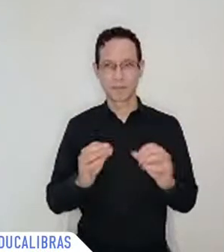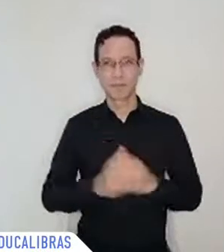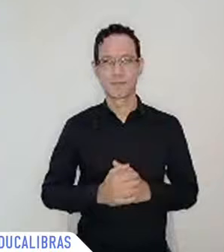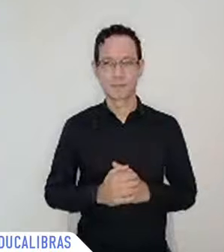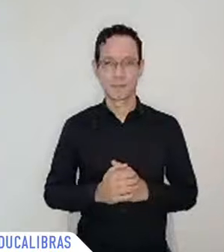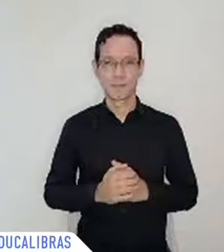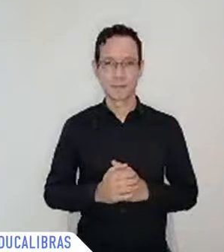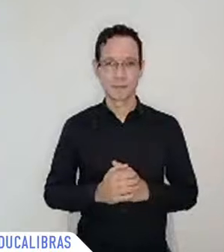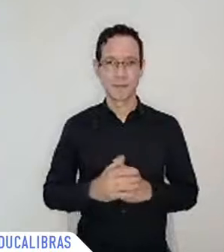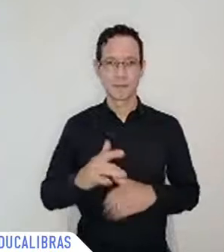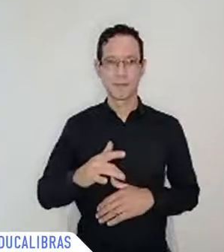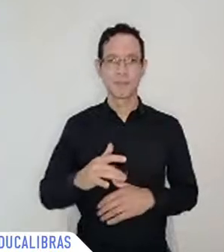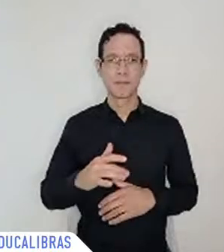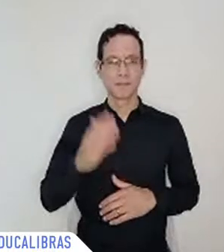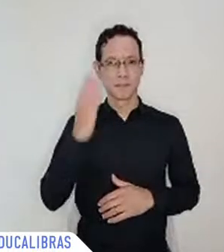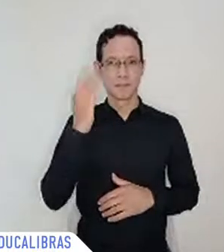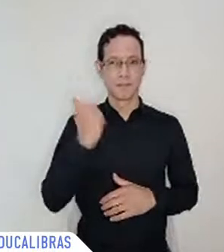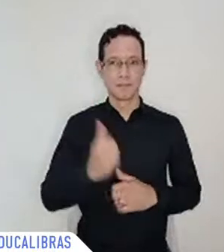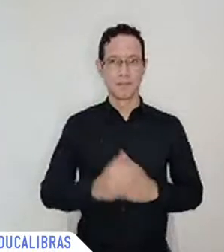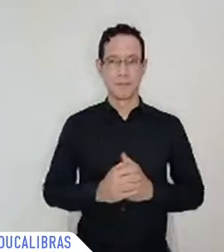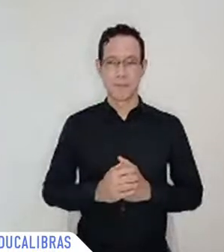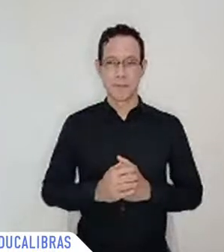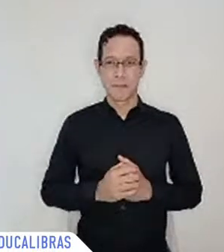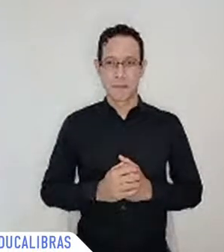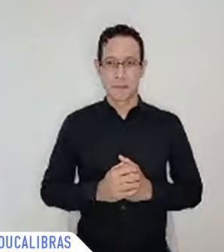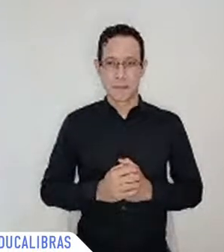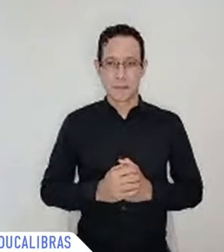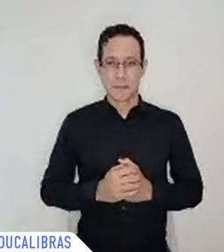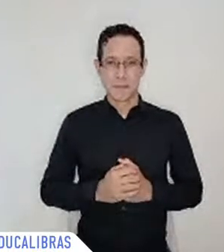Renata. I was